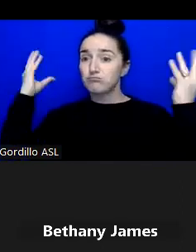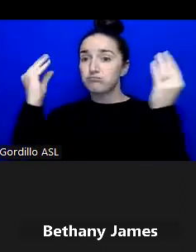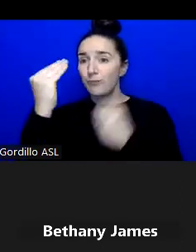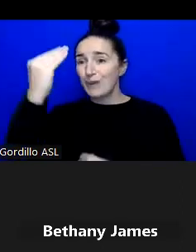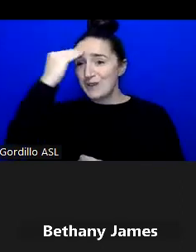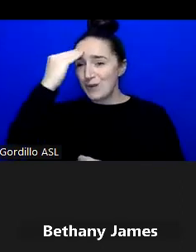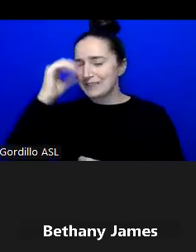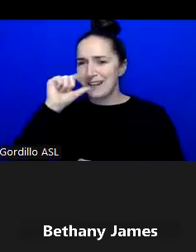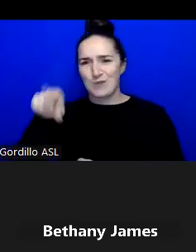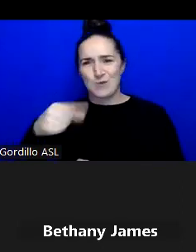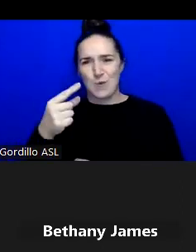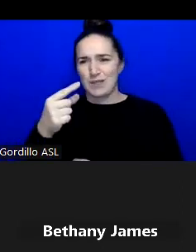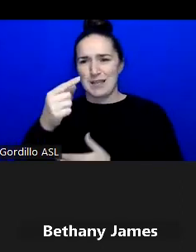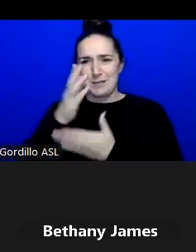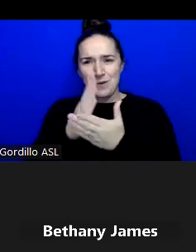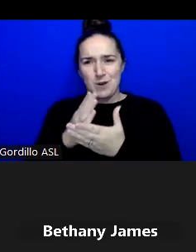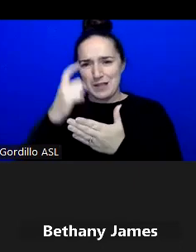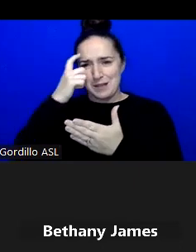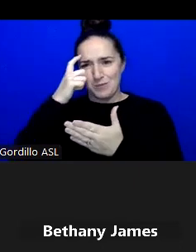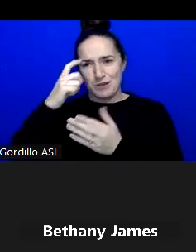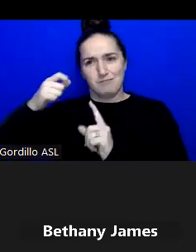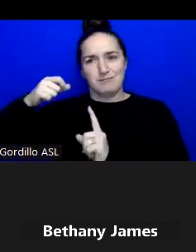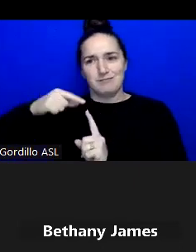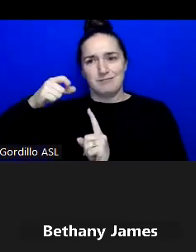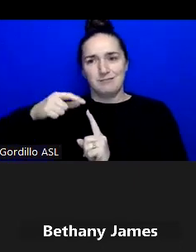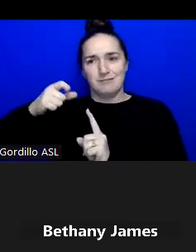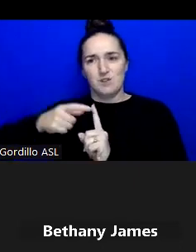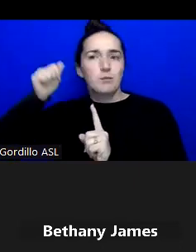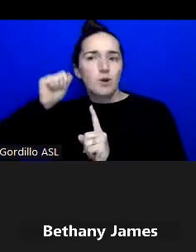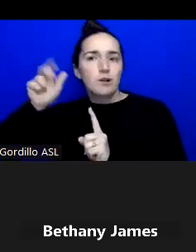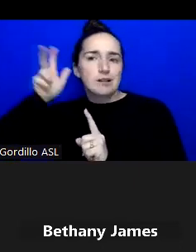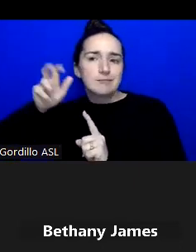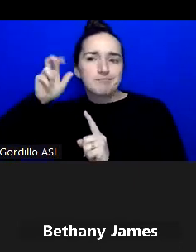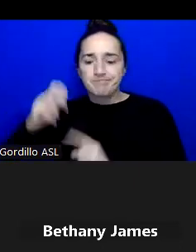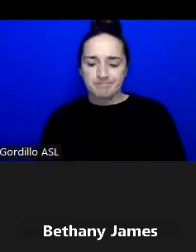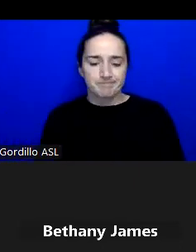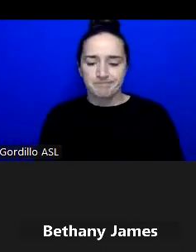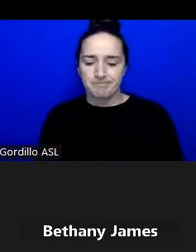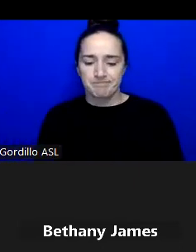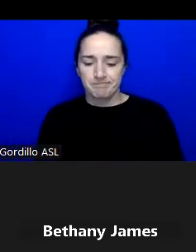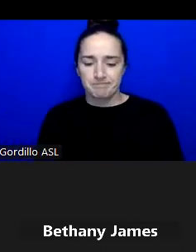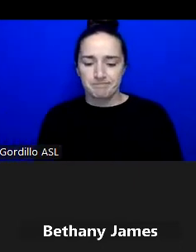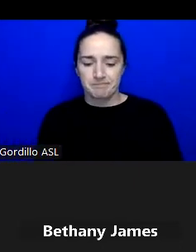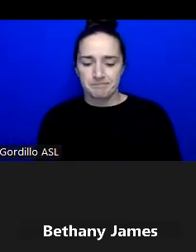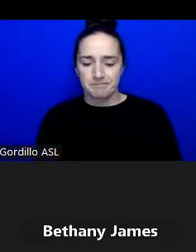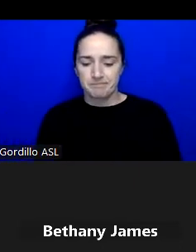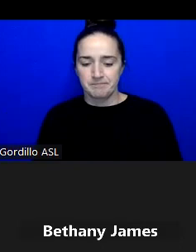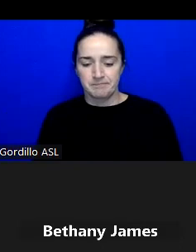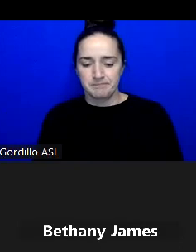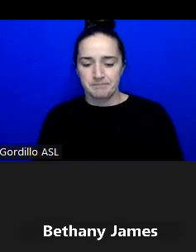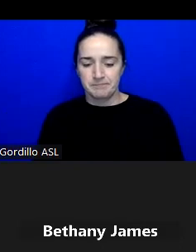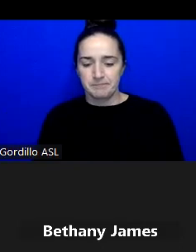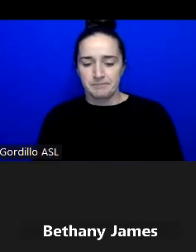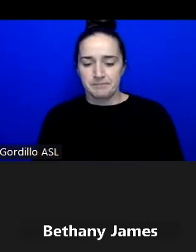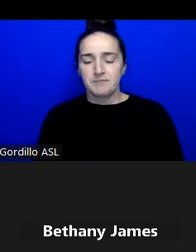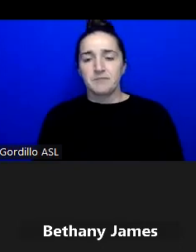stimulated by receiving that audiological input. It's something that makes a huge difference when we think about our